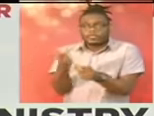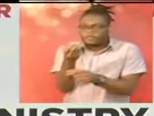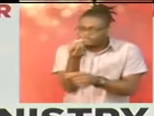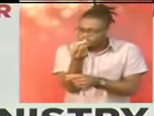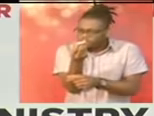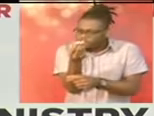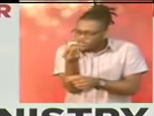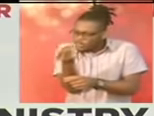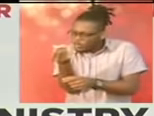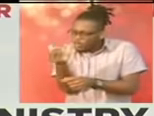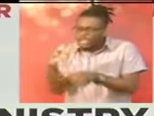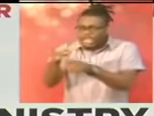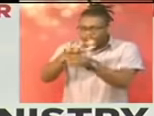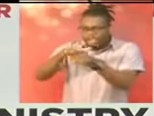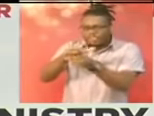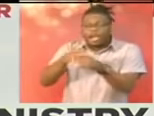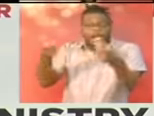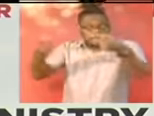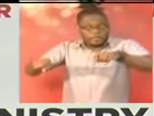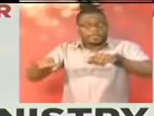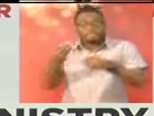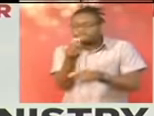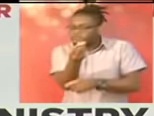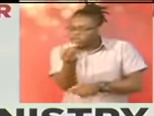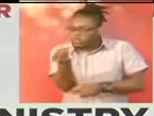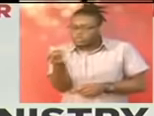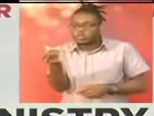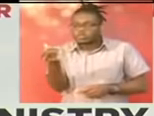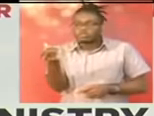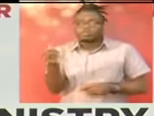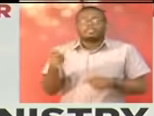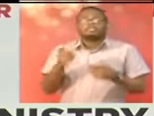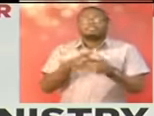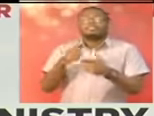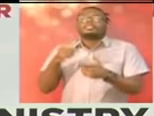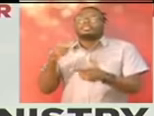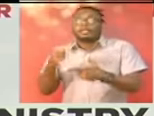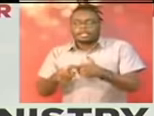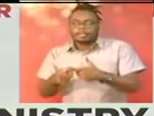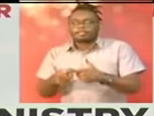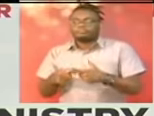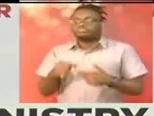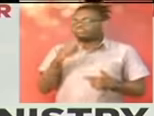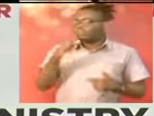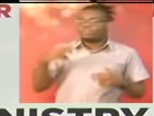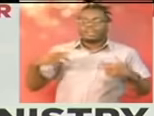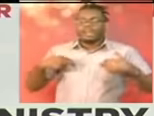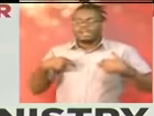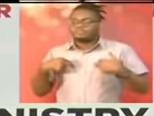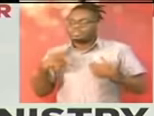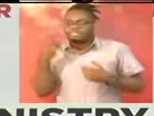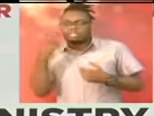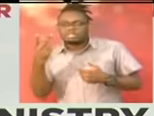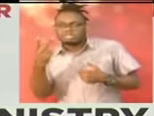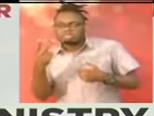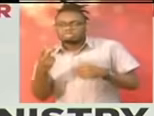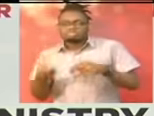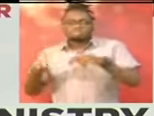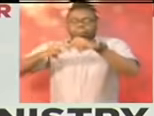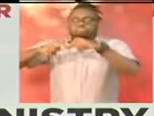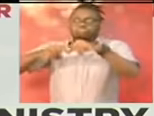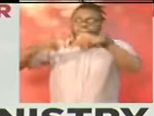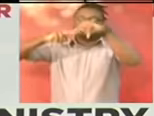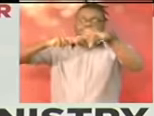have had the time to sort of generate the spike that we may have been looking for or expecting